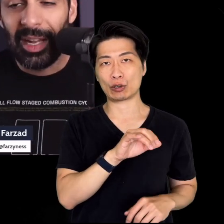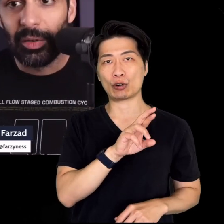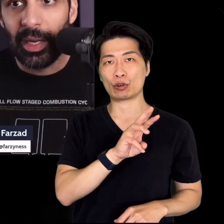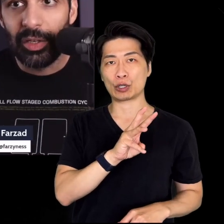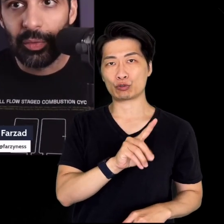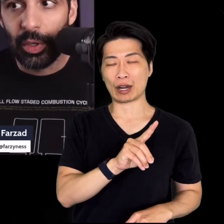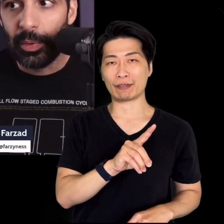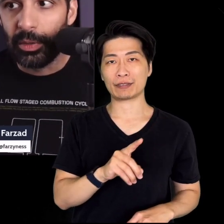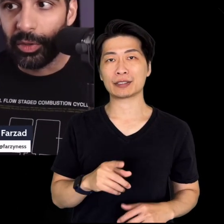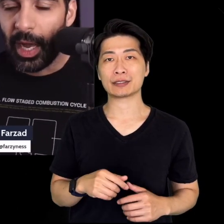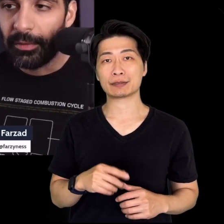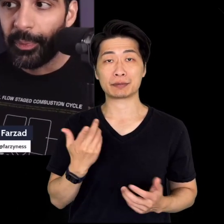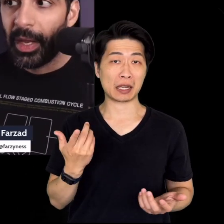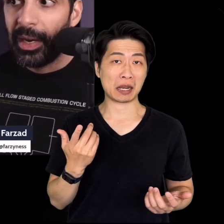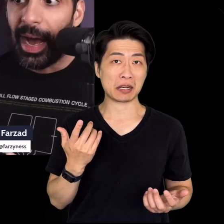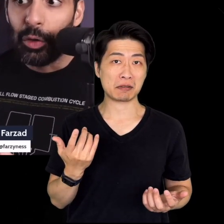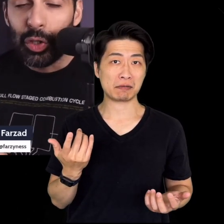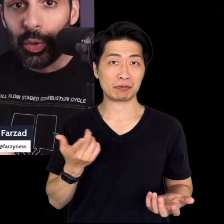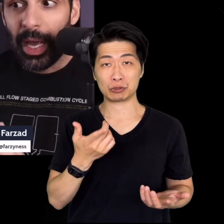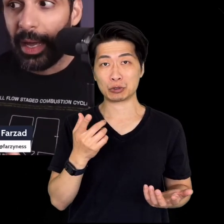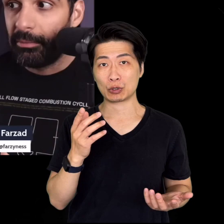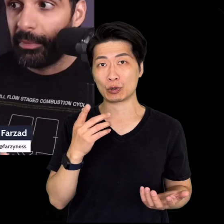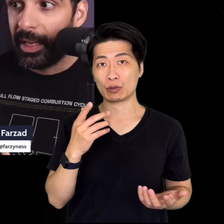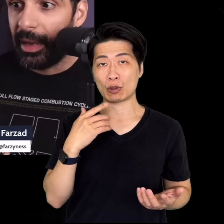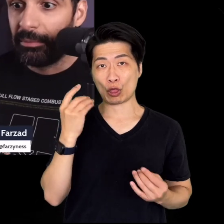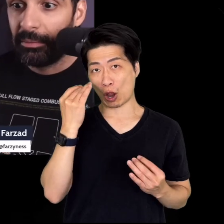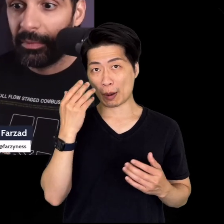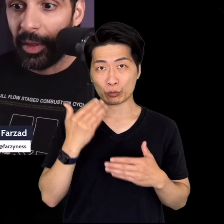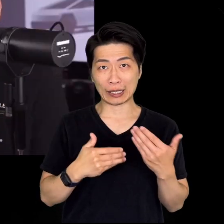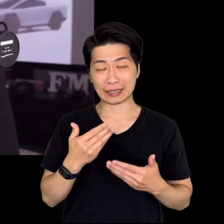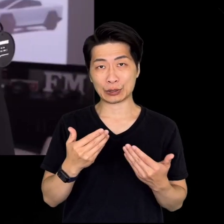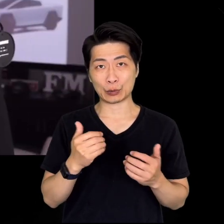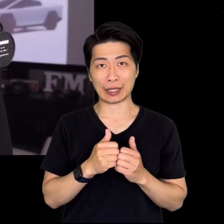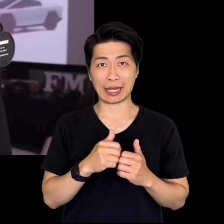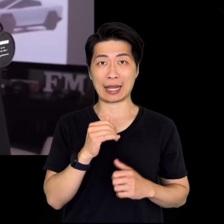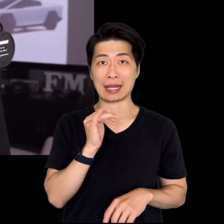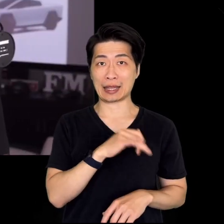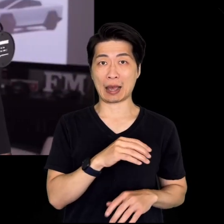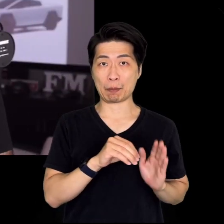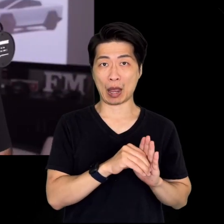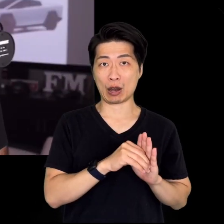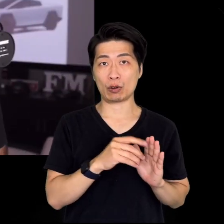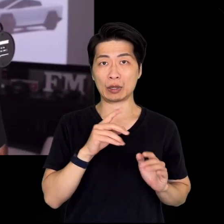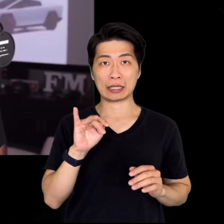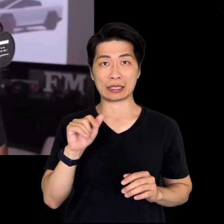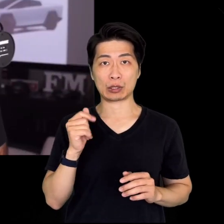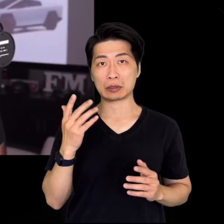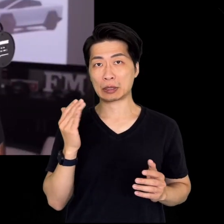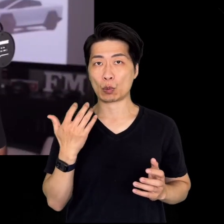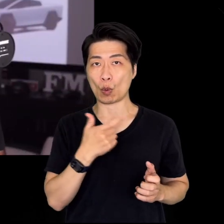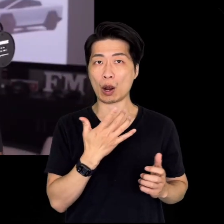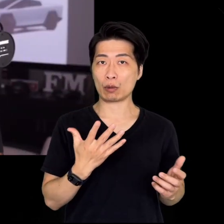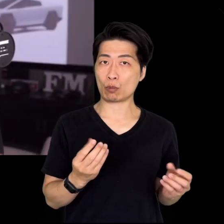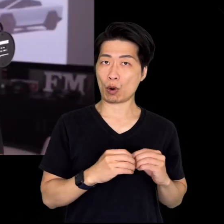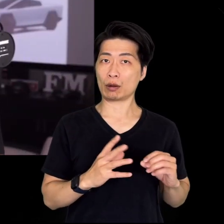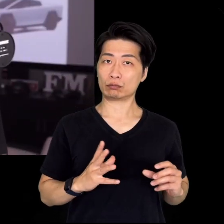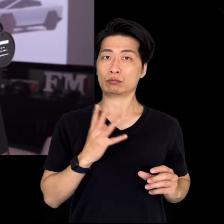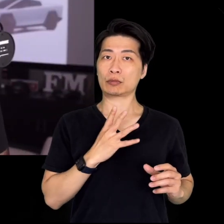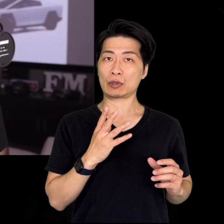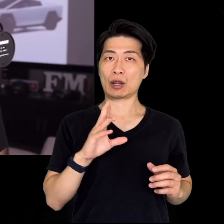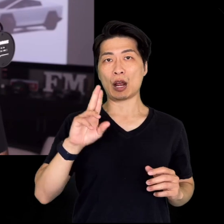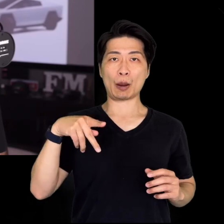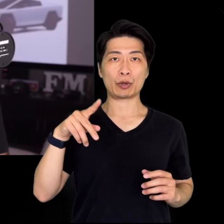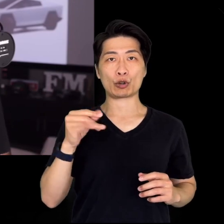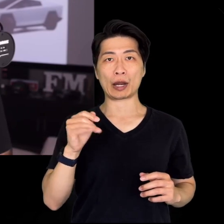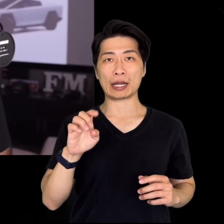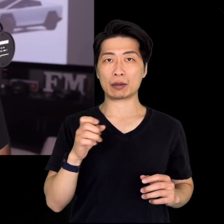the standard range rear-wheel drive. Now, you do get, again, the thought process with this model for Tesla seems like they want to upgrade